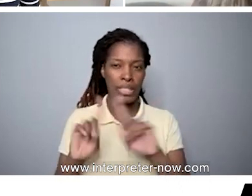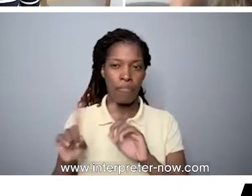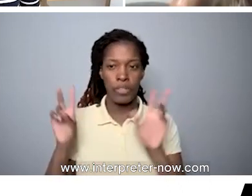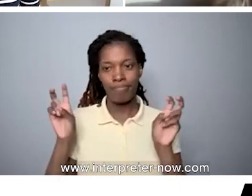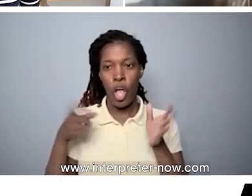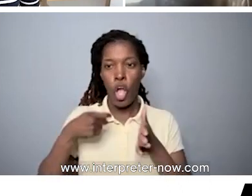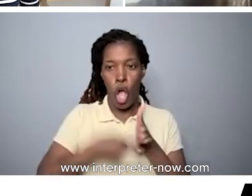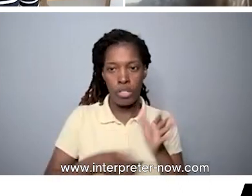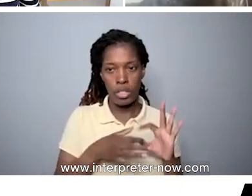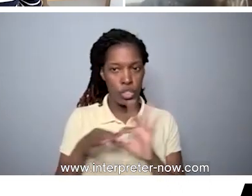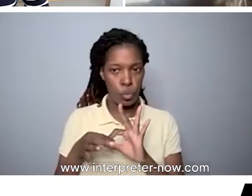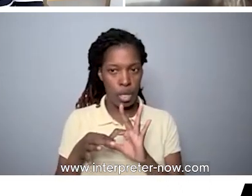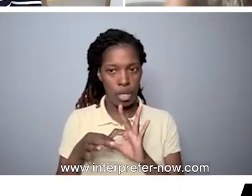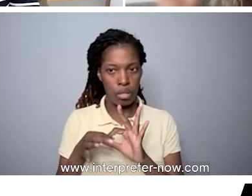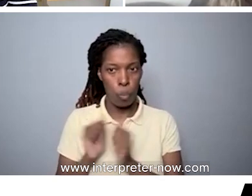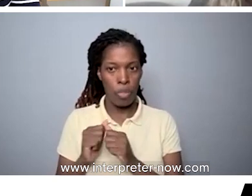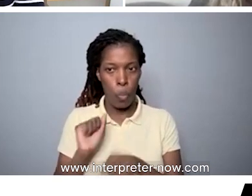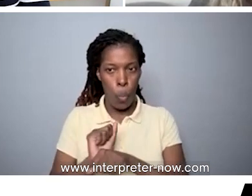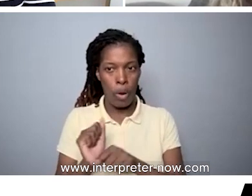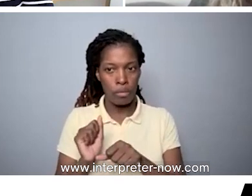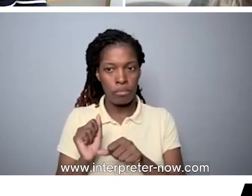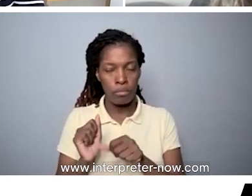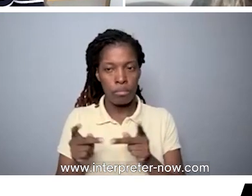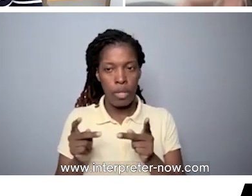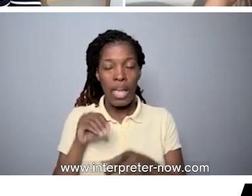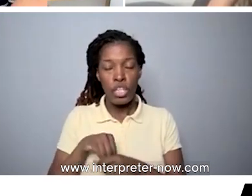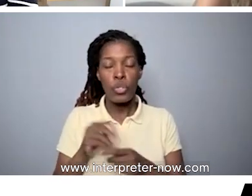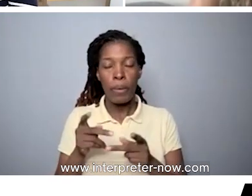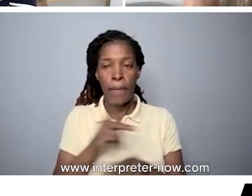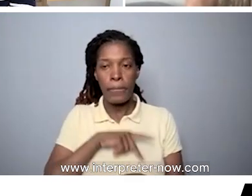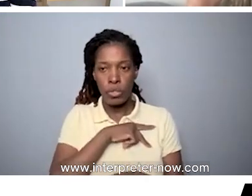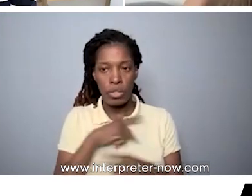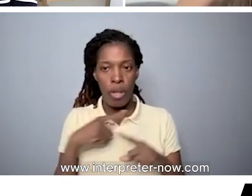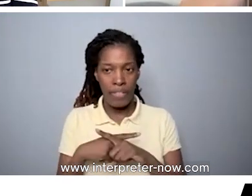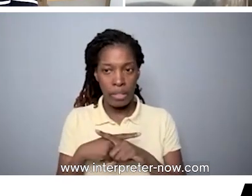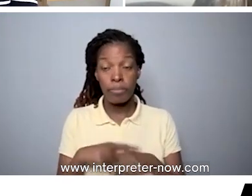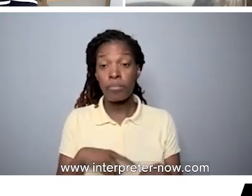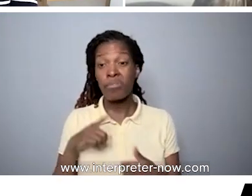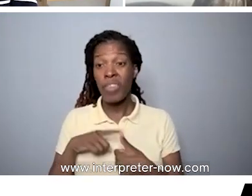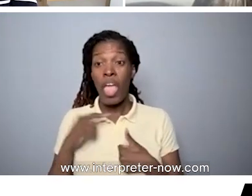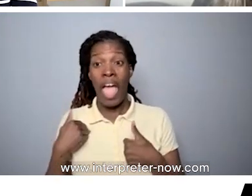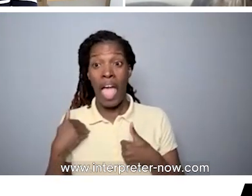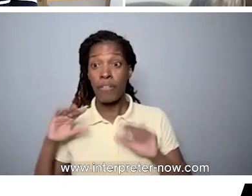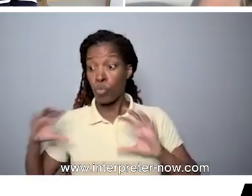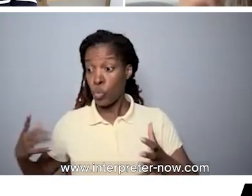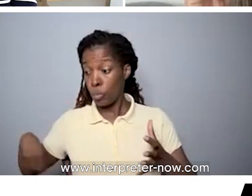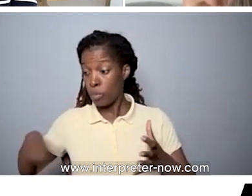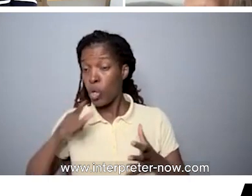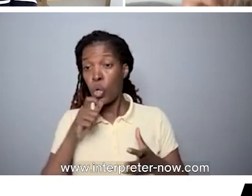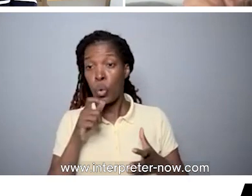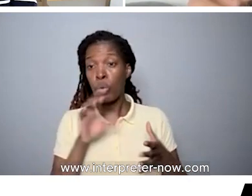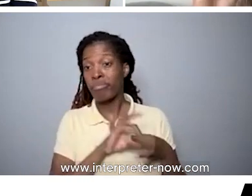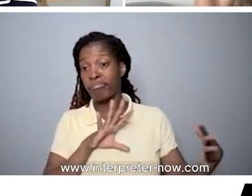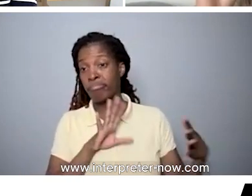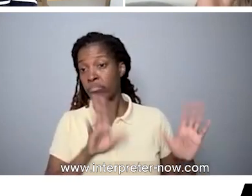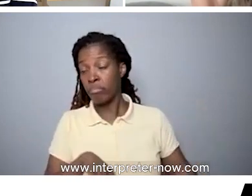there's all kinds of costs associated with it, right? So so first of all, right, you get people who are disengaged. So people who don't